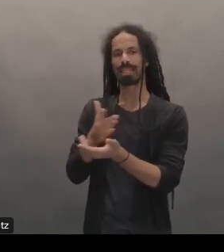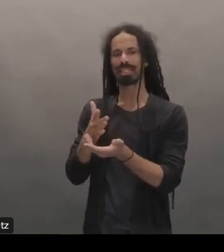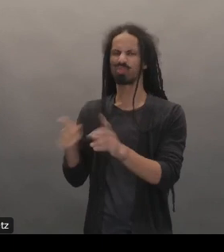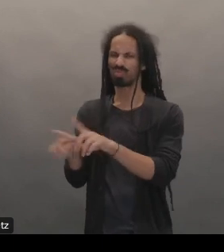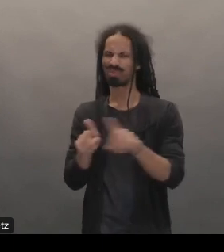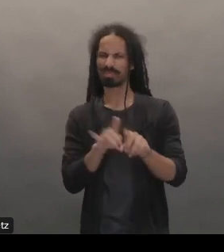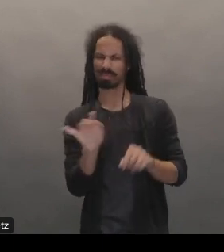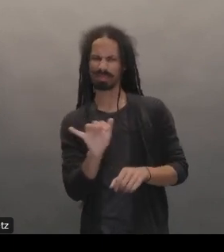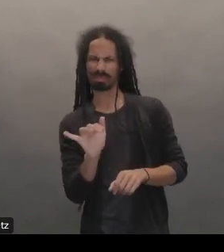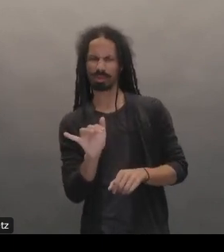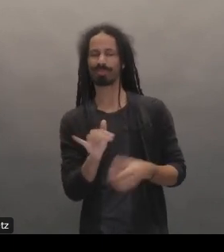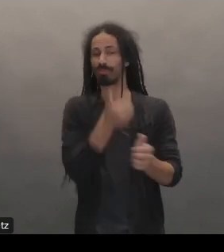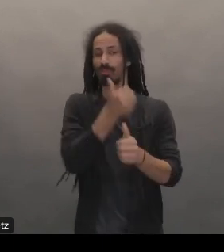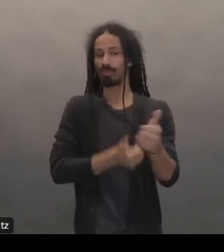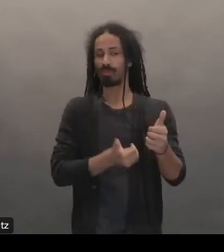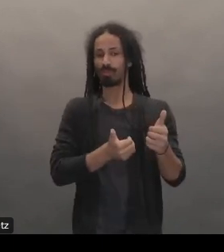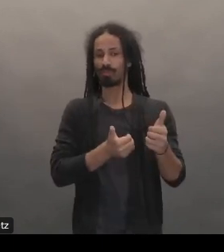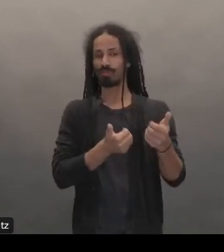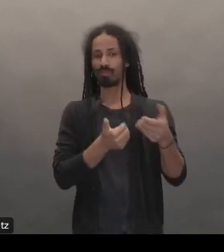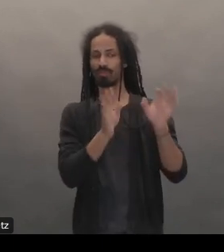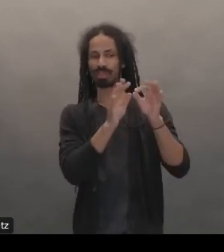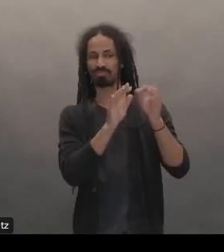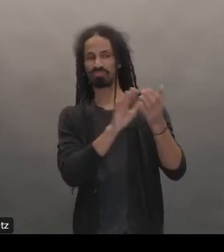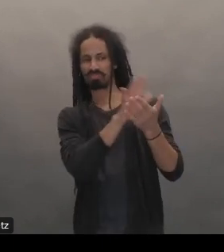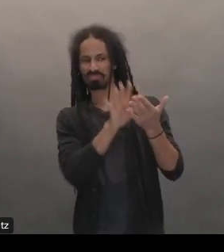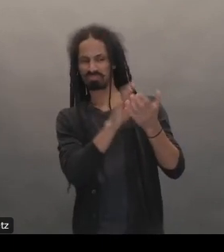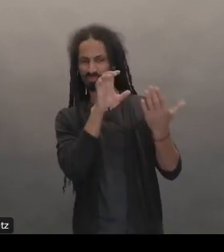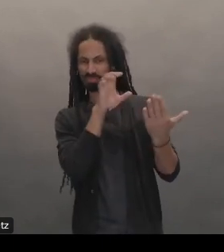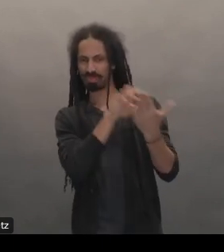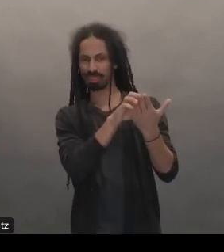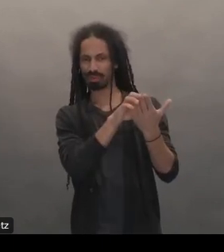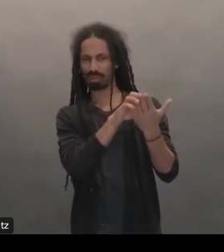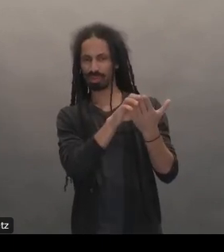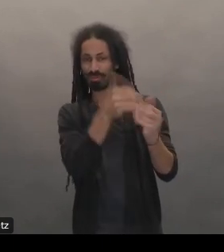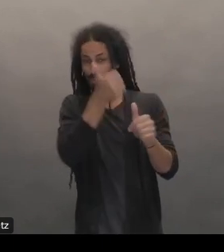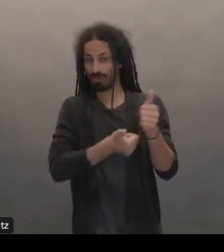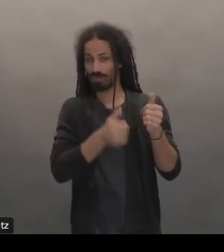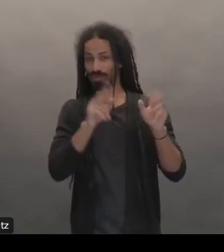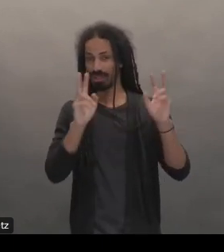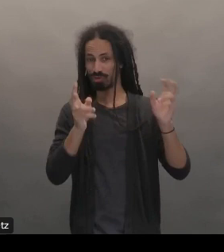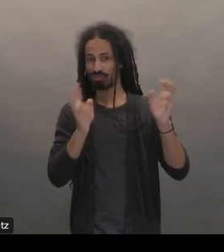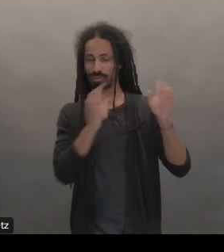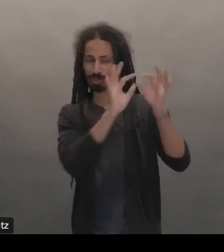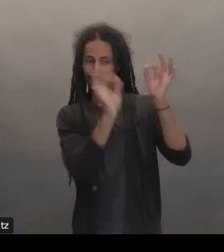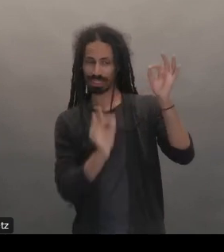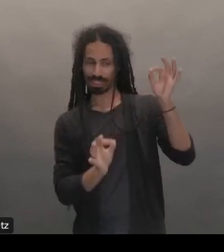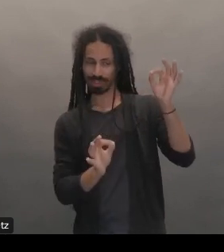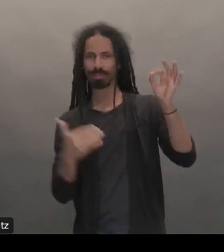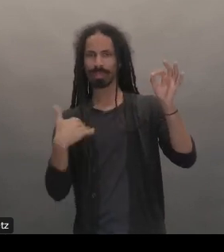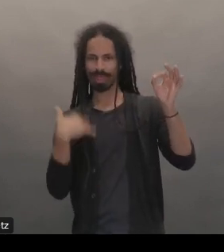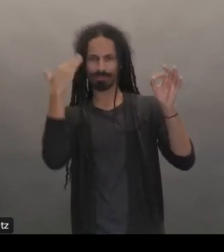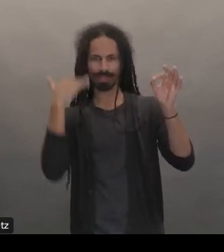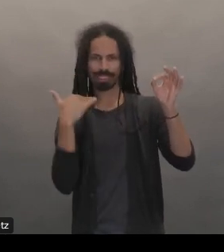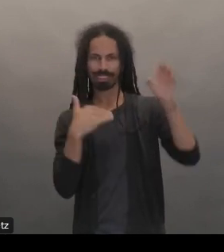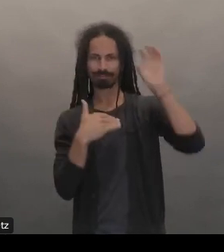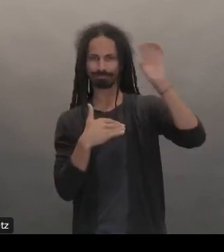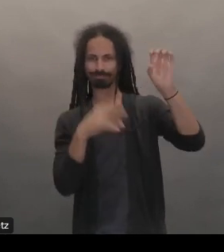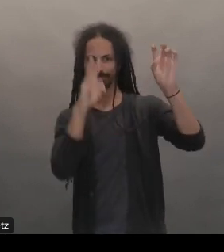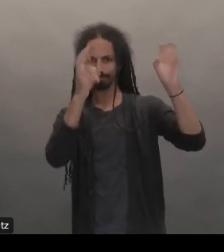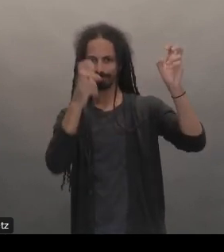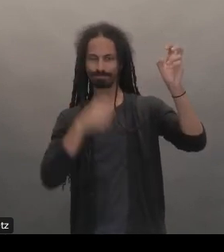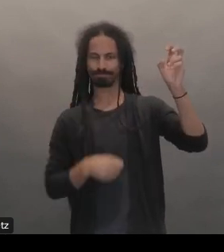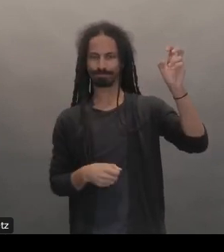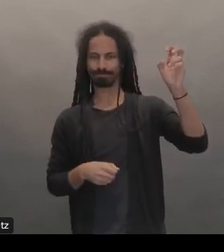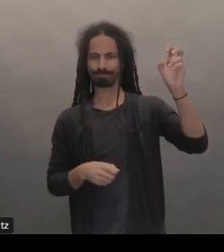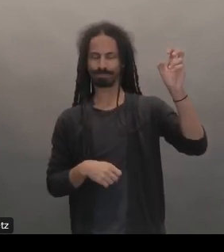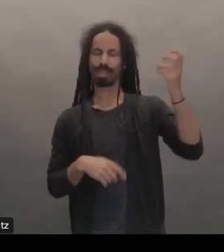the text and the whole paper actually has a heading. And there are formatting rules because, of course, there's formatting